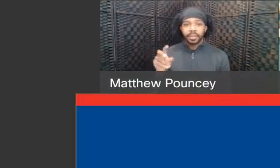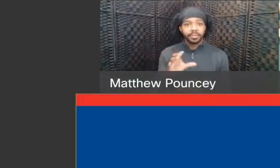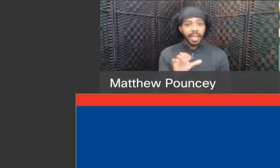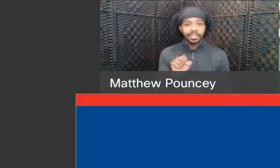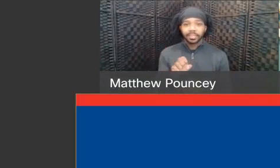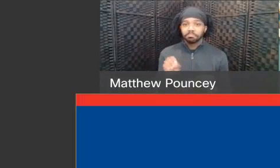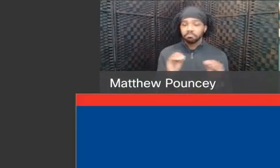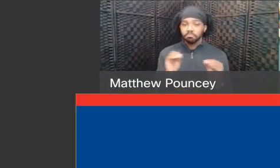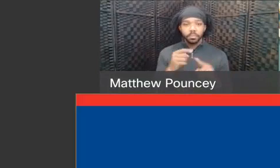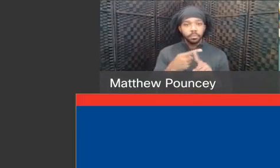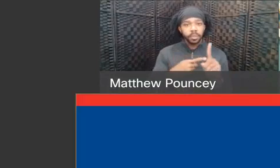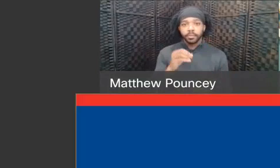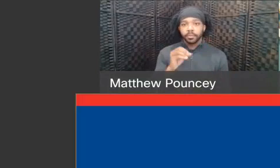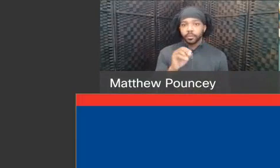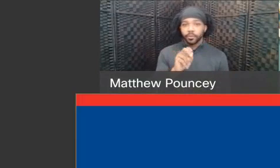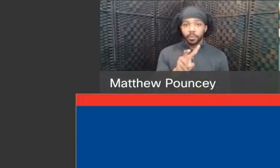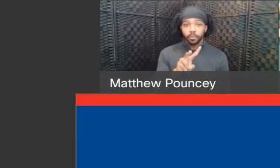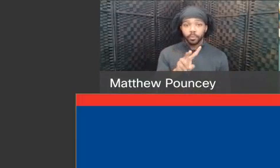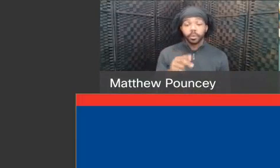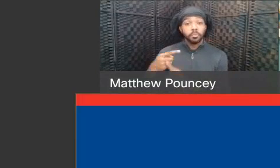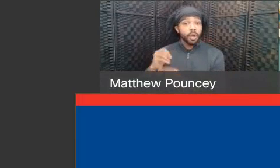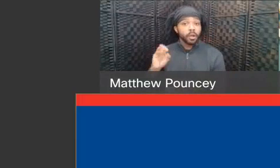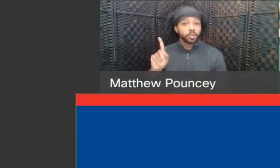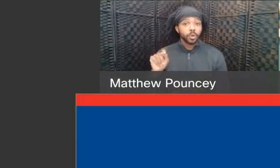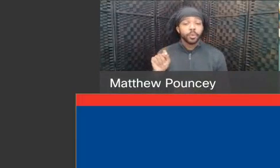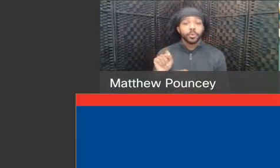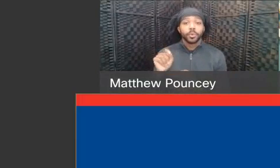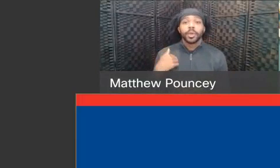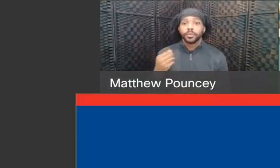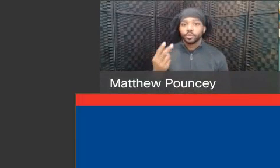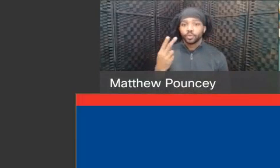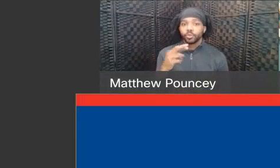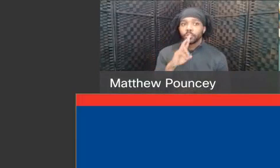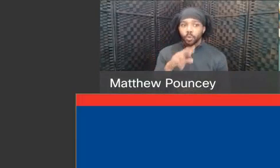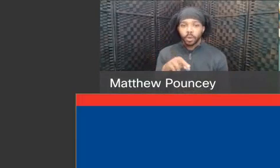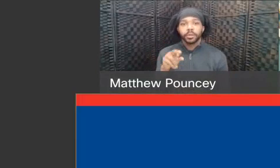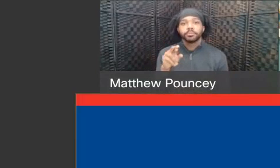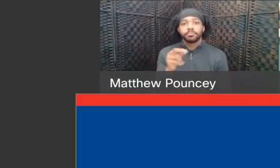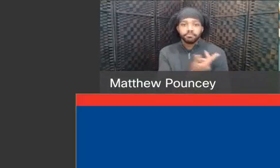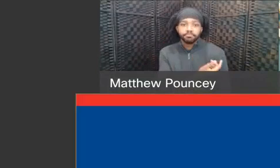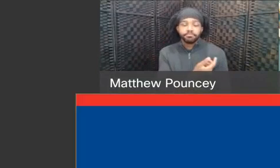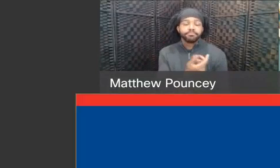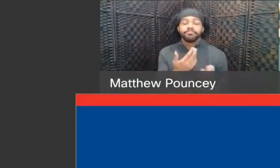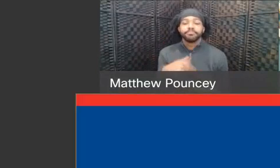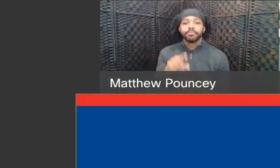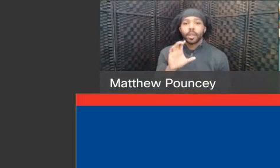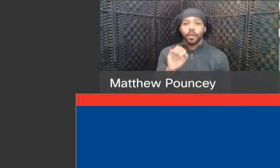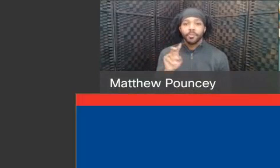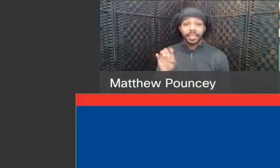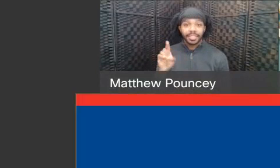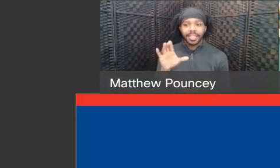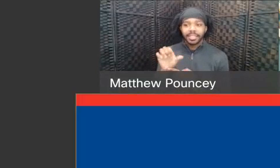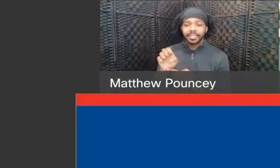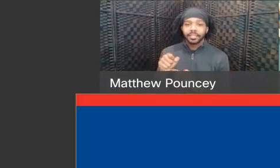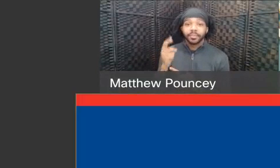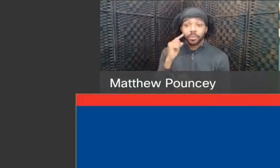During the month of October, we had 2 reported COVID cases among the people we support, and both of those